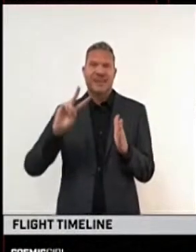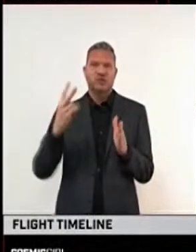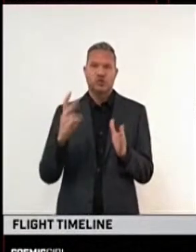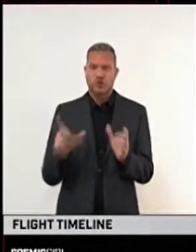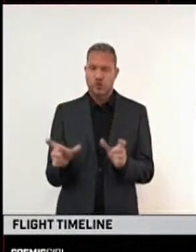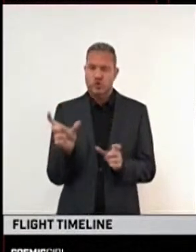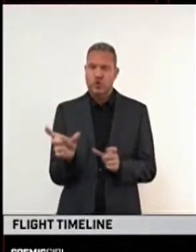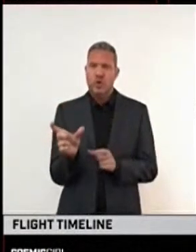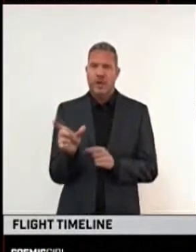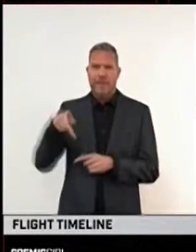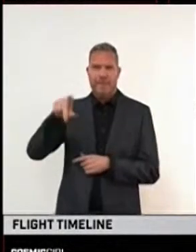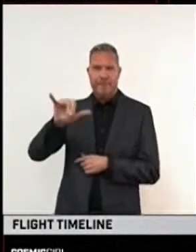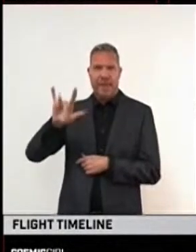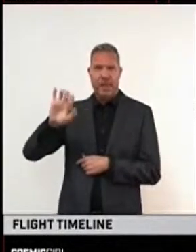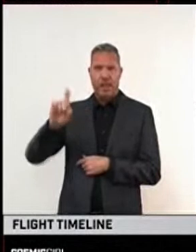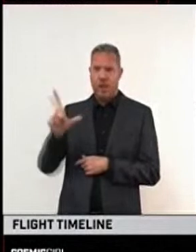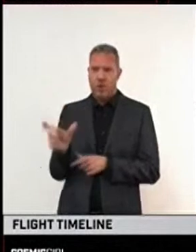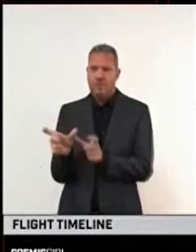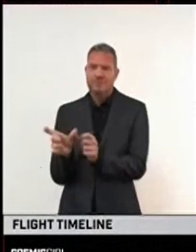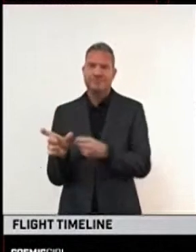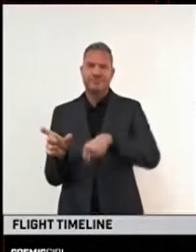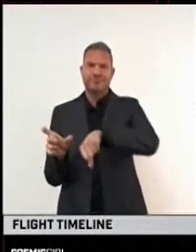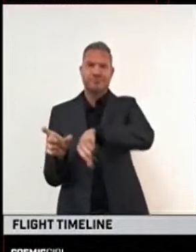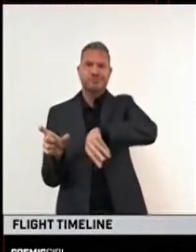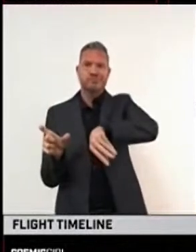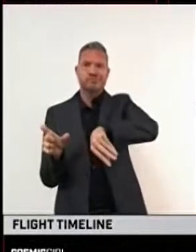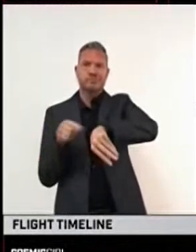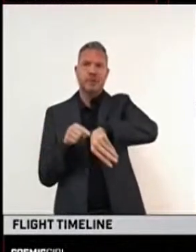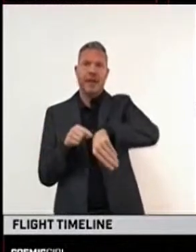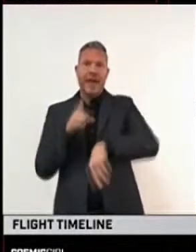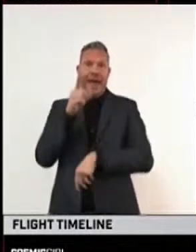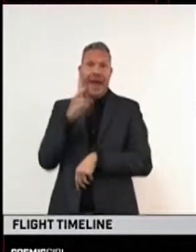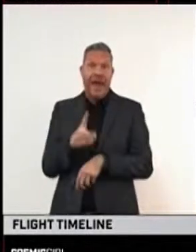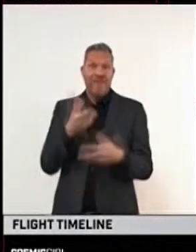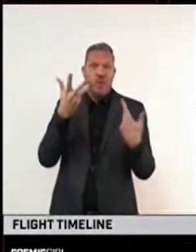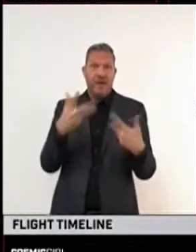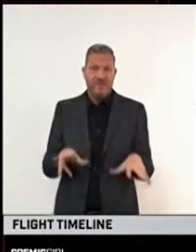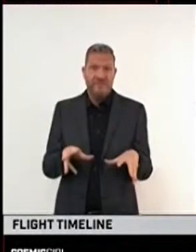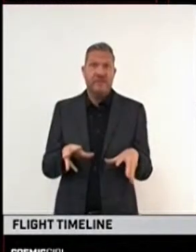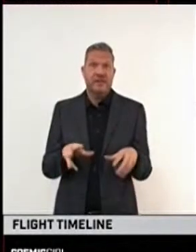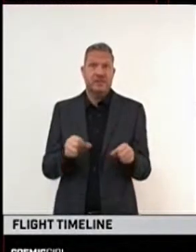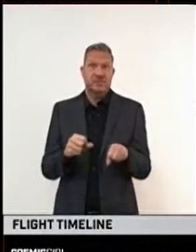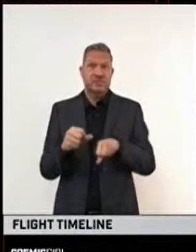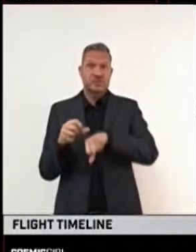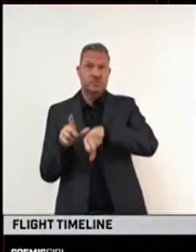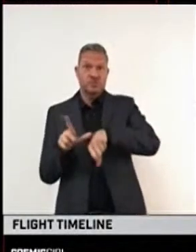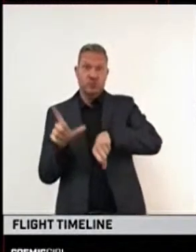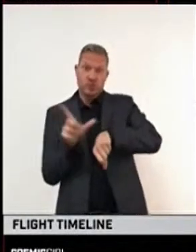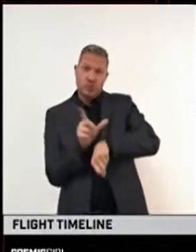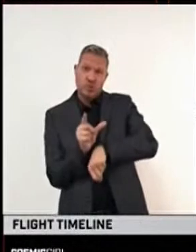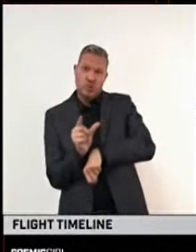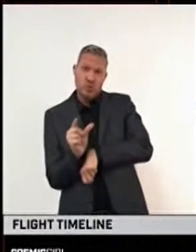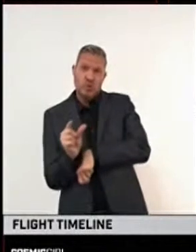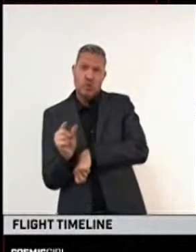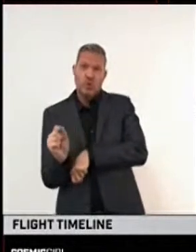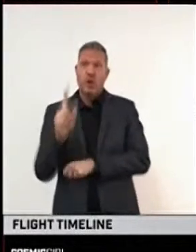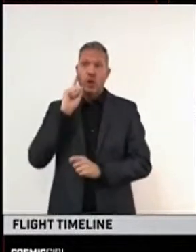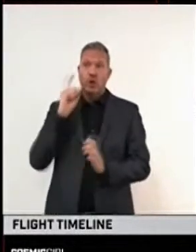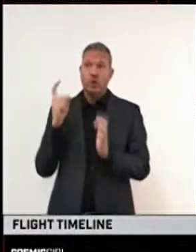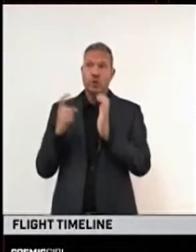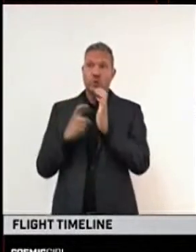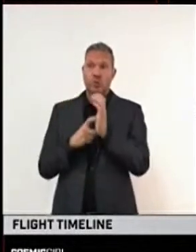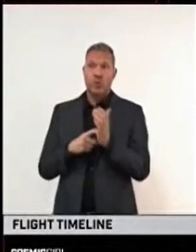screen. Here we're looking at some of the information about our stage 2 rocket. On the left side, you can see the gimbaling of our nozzle